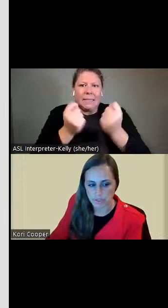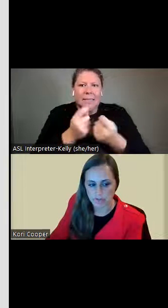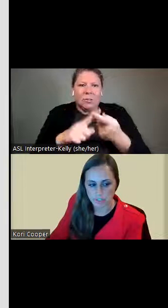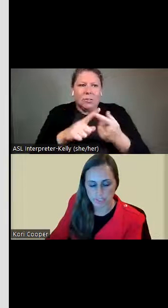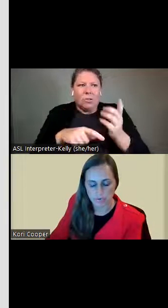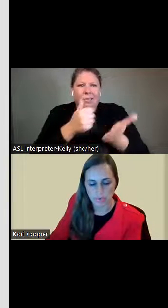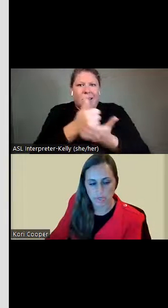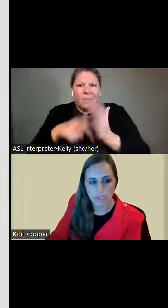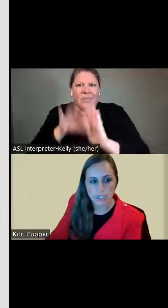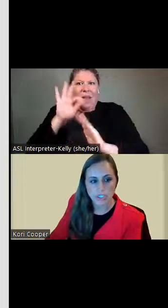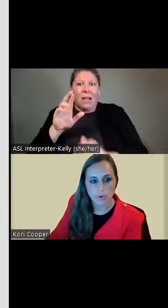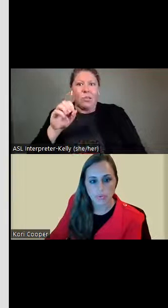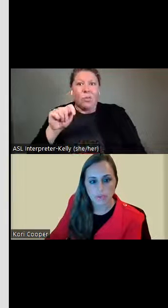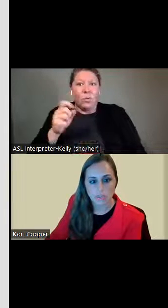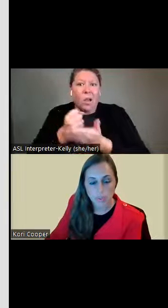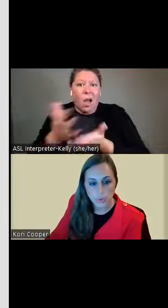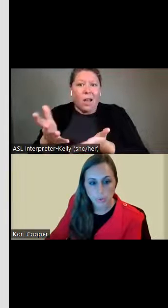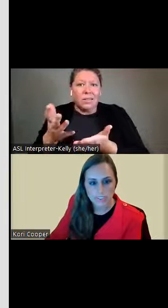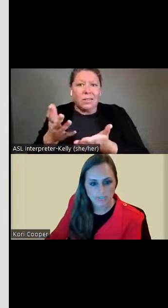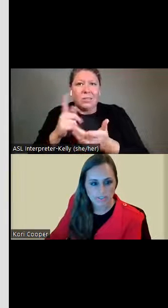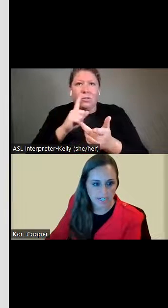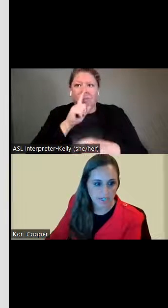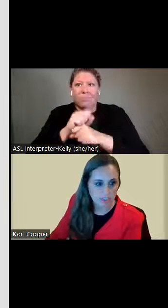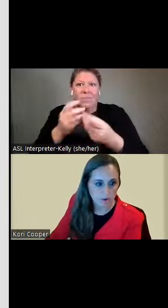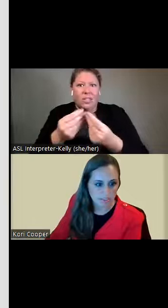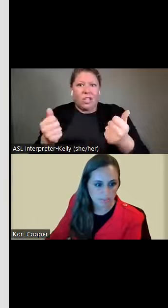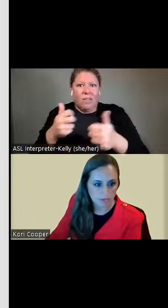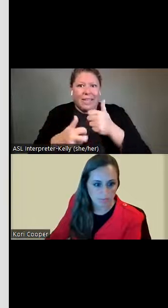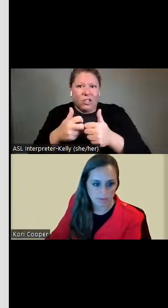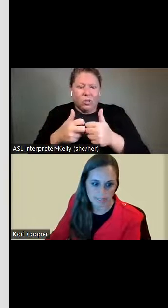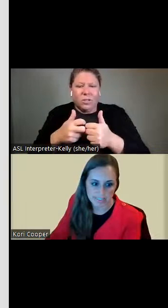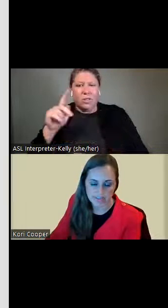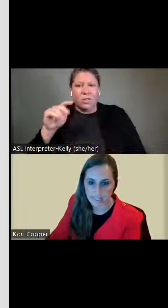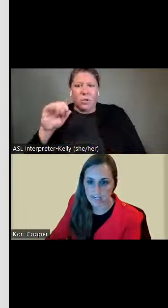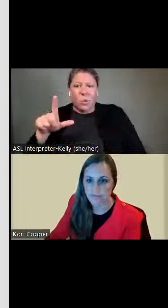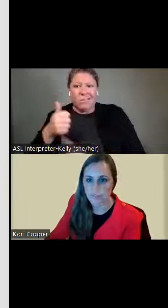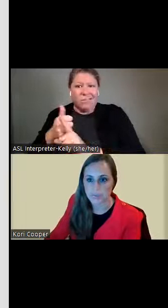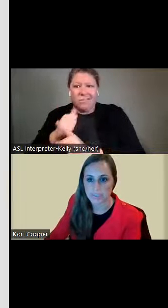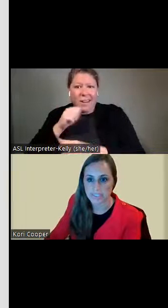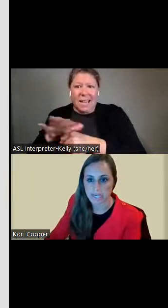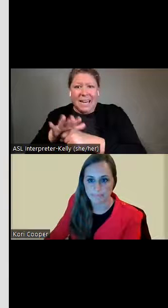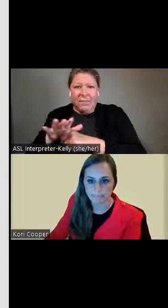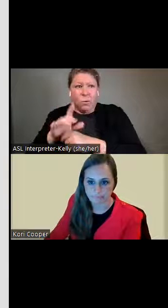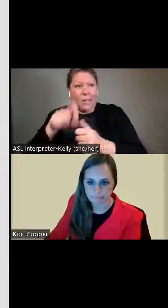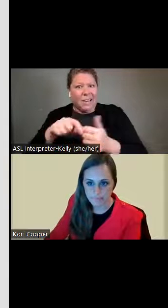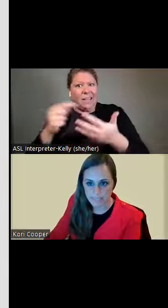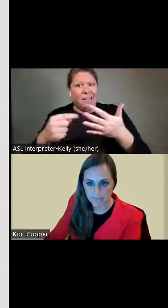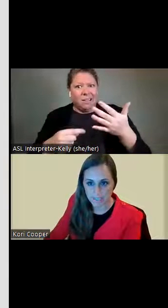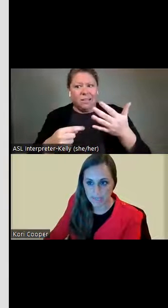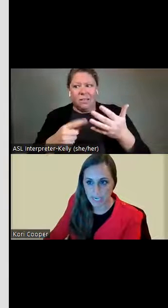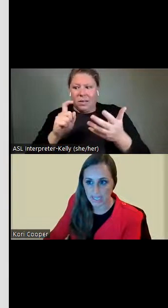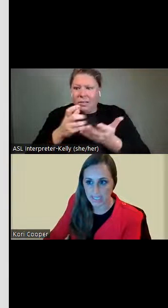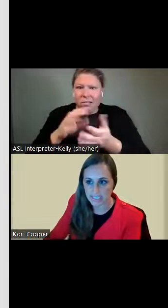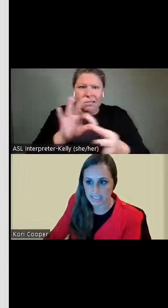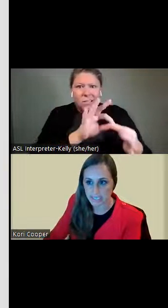and resolve issues that are reported. So the tool itself is not enough. So our safety reporting platform by itself is not enough, which was definitely